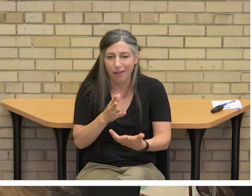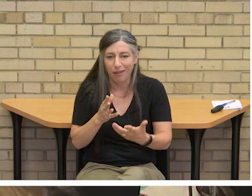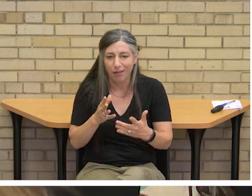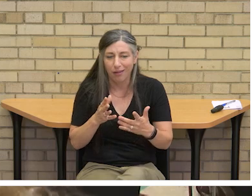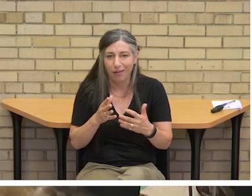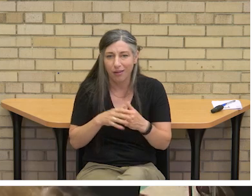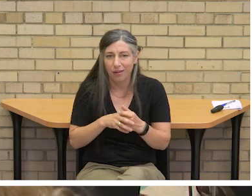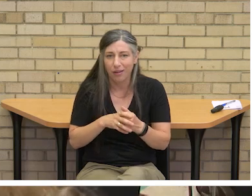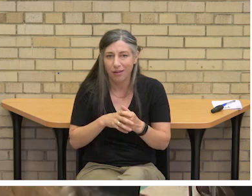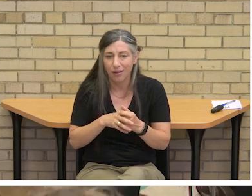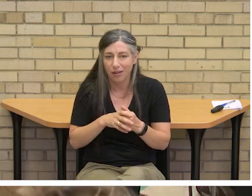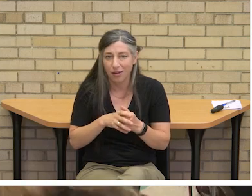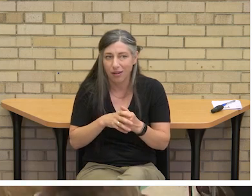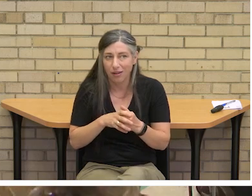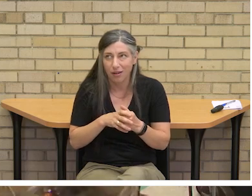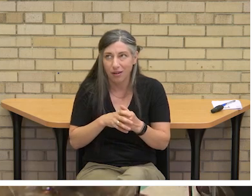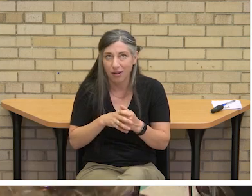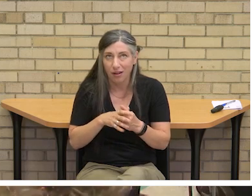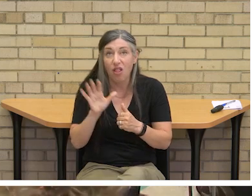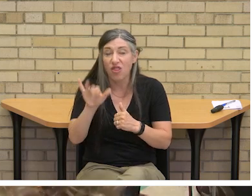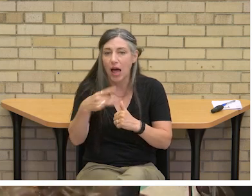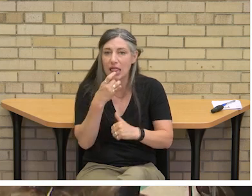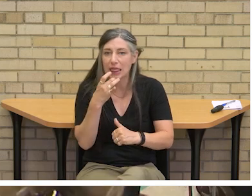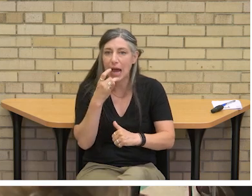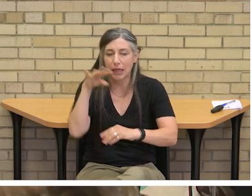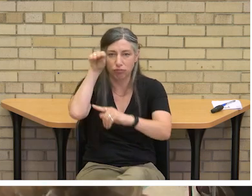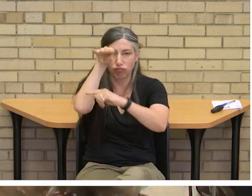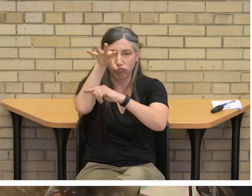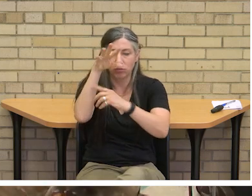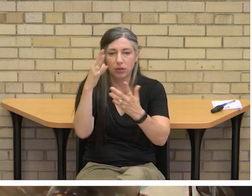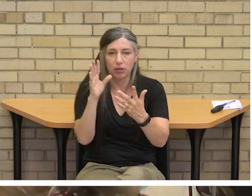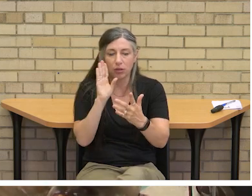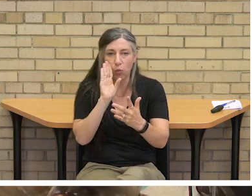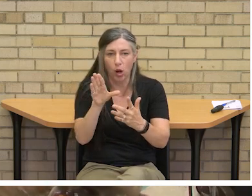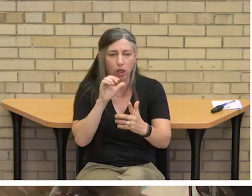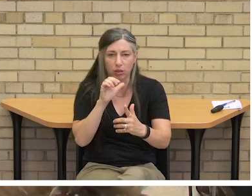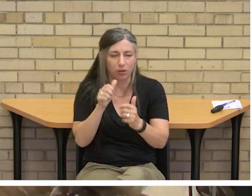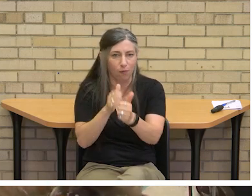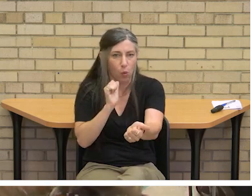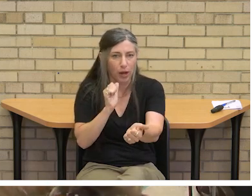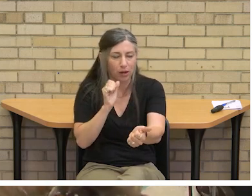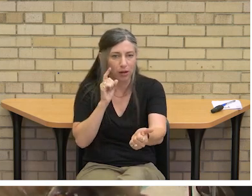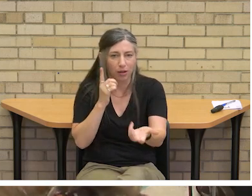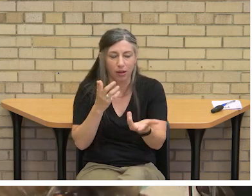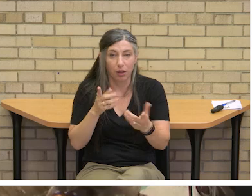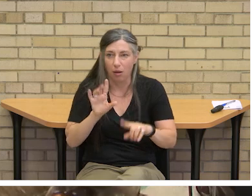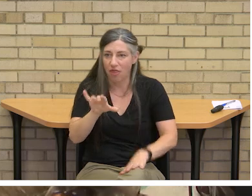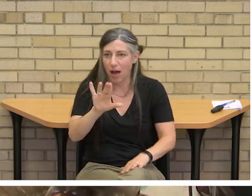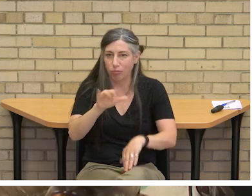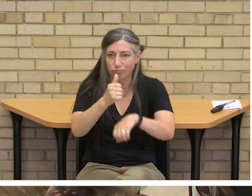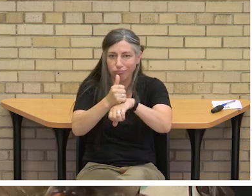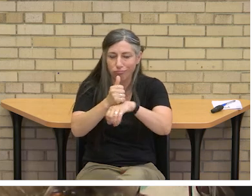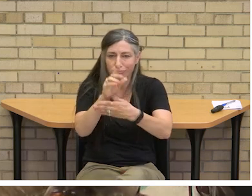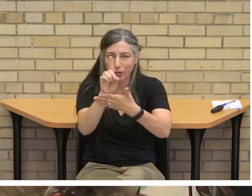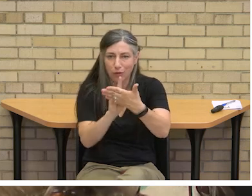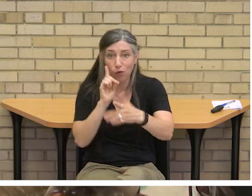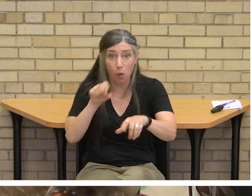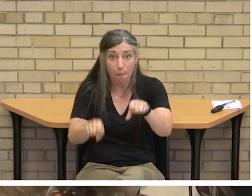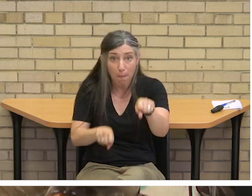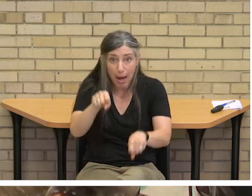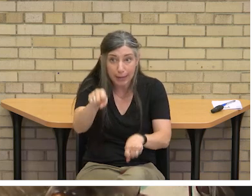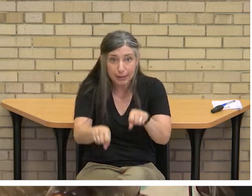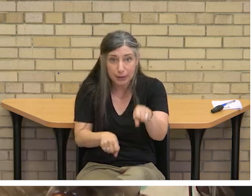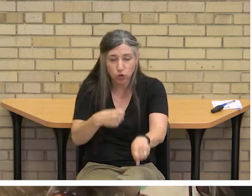the sidewalk next to the cemetery. They just walk straight with the bikes. So what was designed for bikes to have